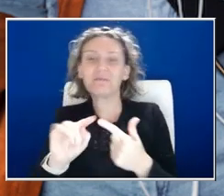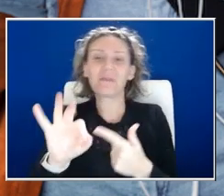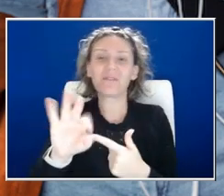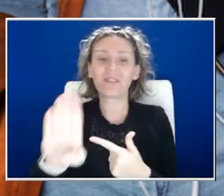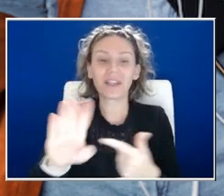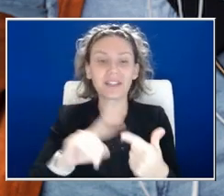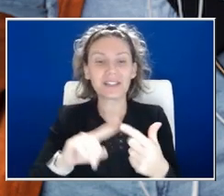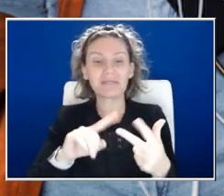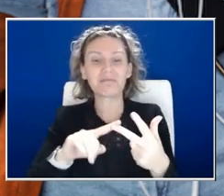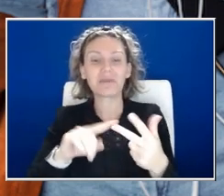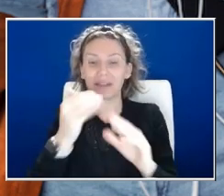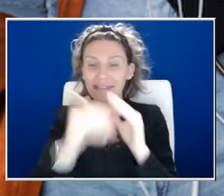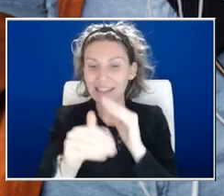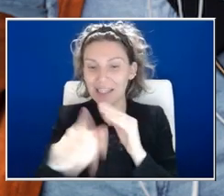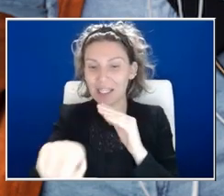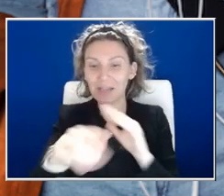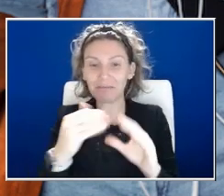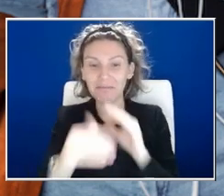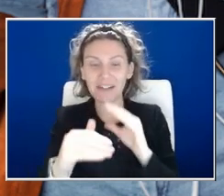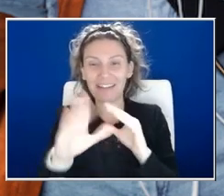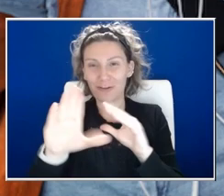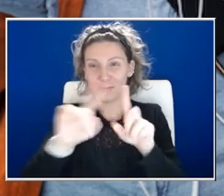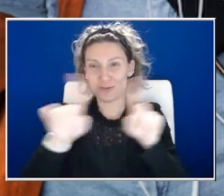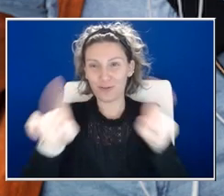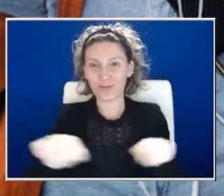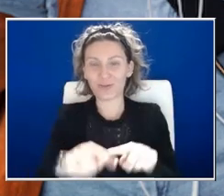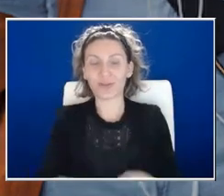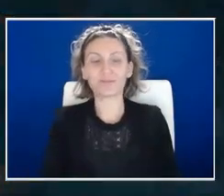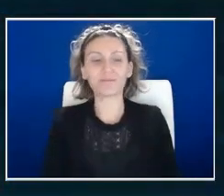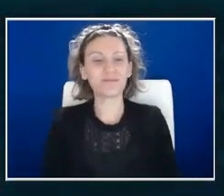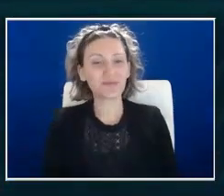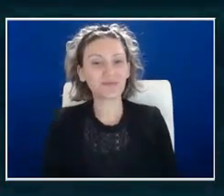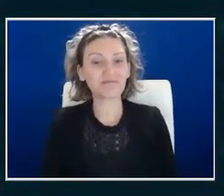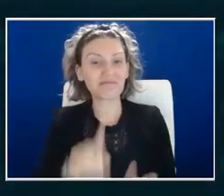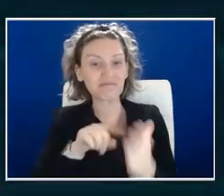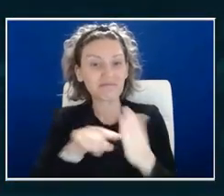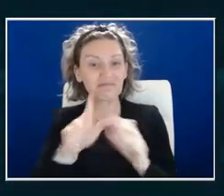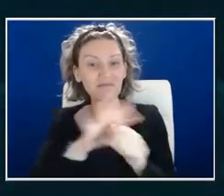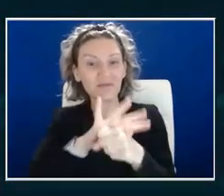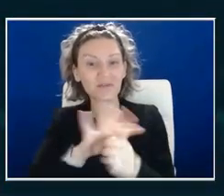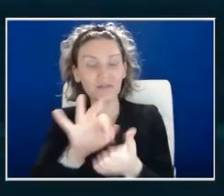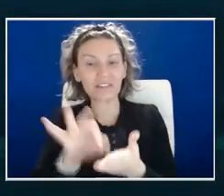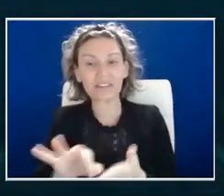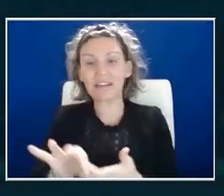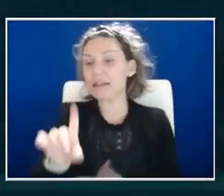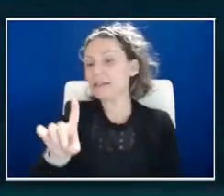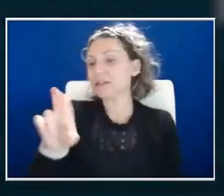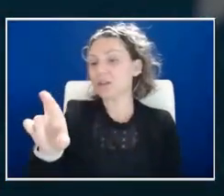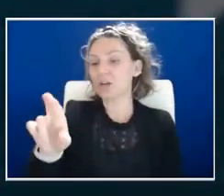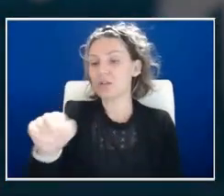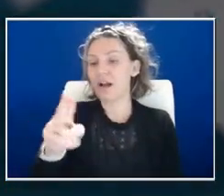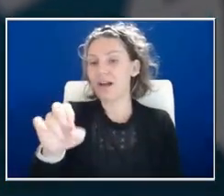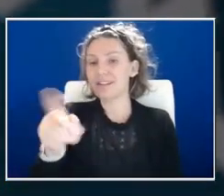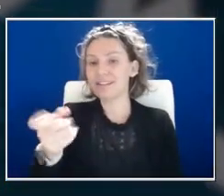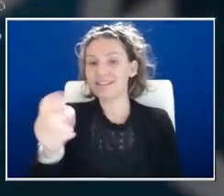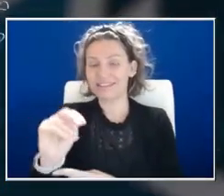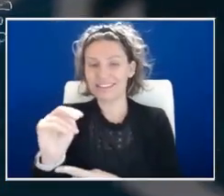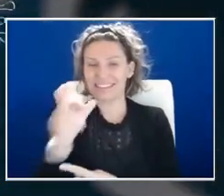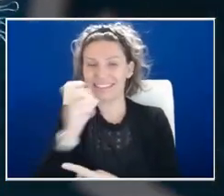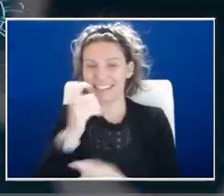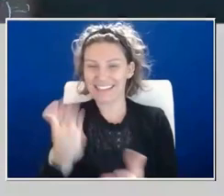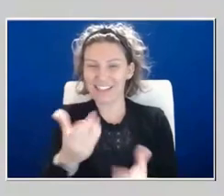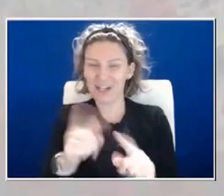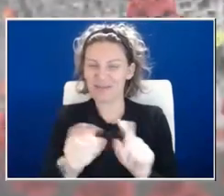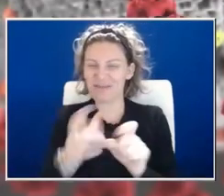is right there on your screen. We're going to get a quick check on the COVID count. Dr. Dana Hawkinson is out today, but I got him covered. Today we have